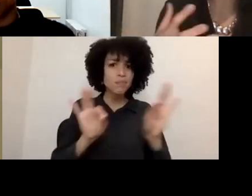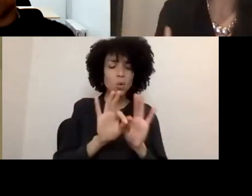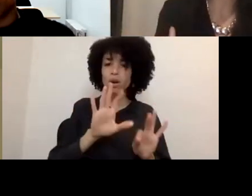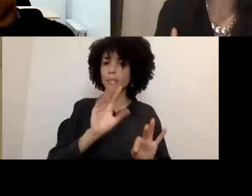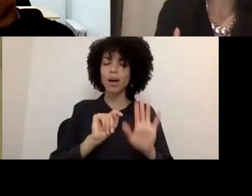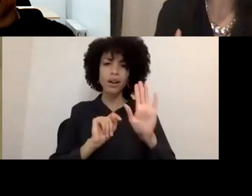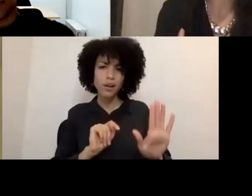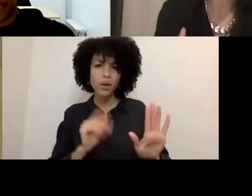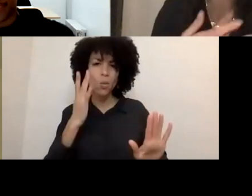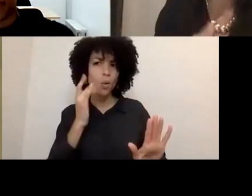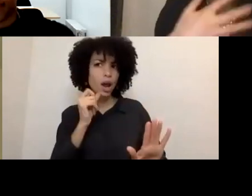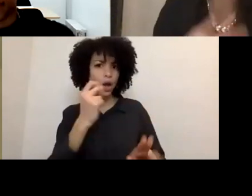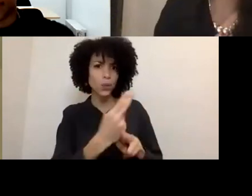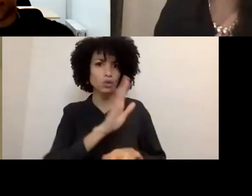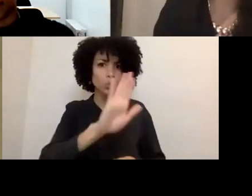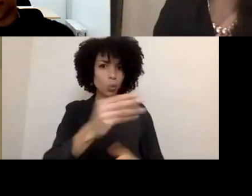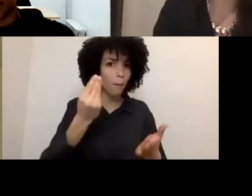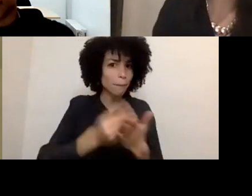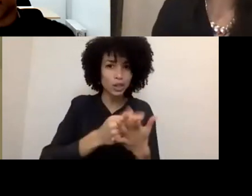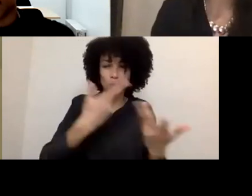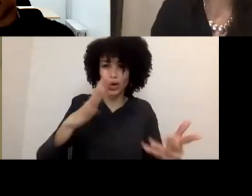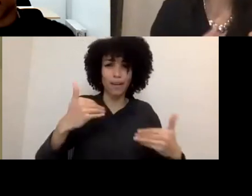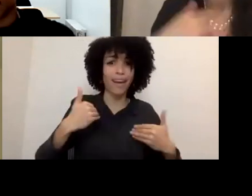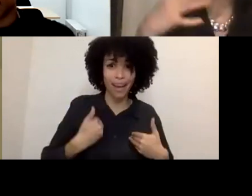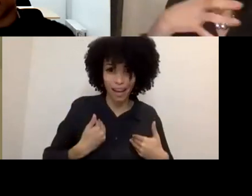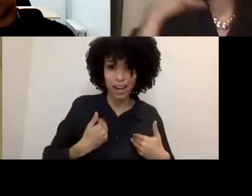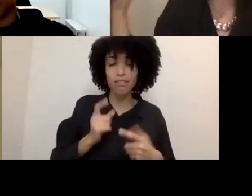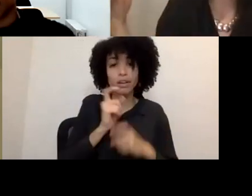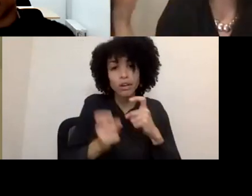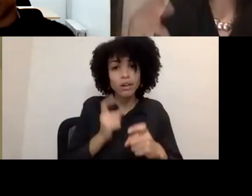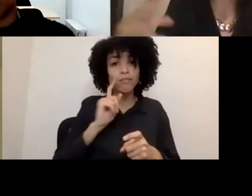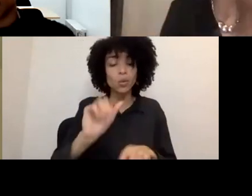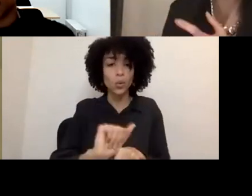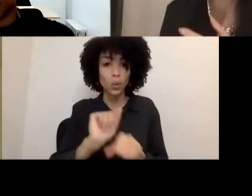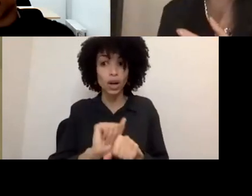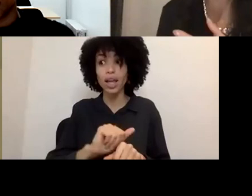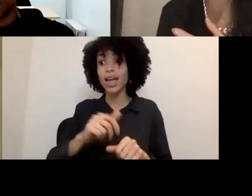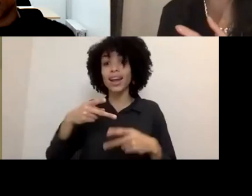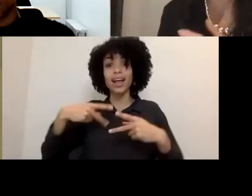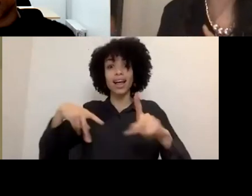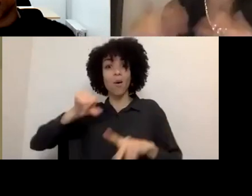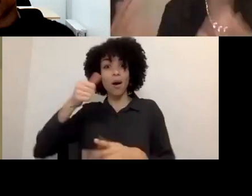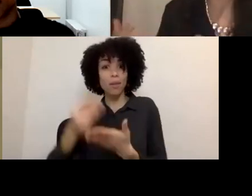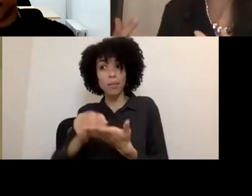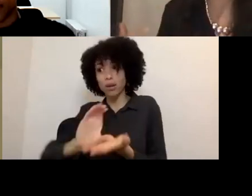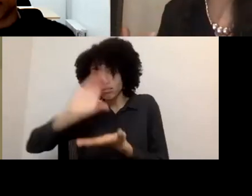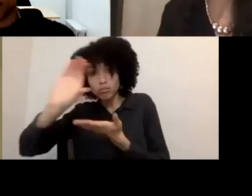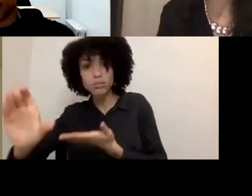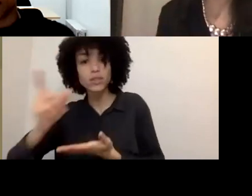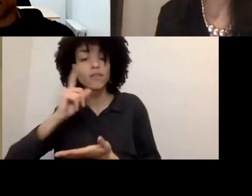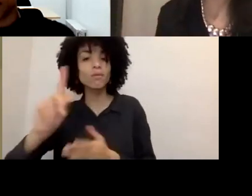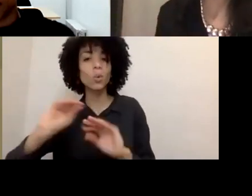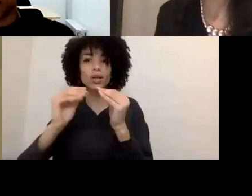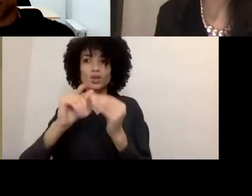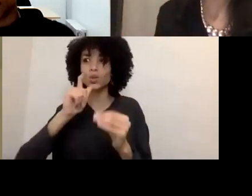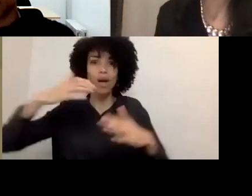your existing resources in order to do that work and allow, the other funding to go towards these organizations that have never received it. And